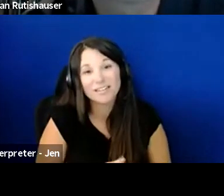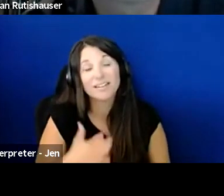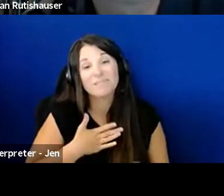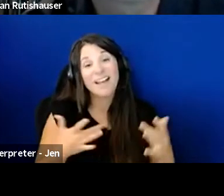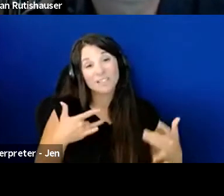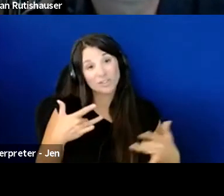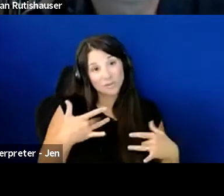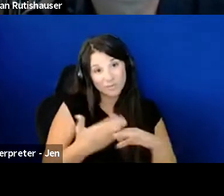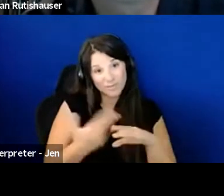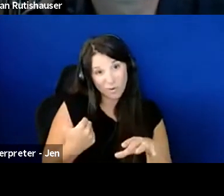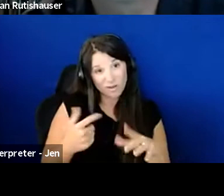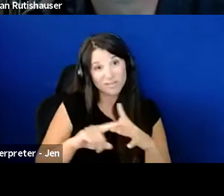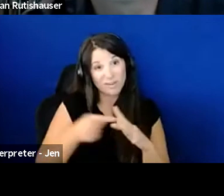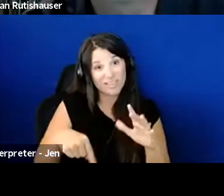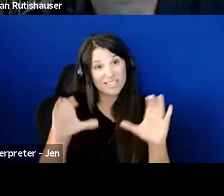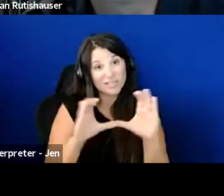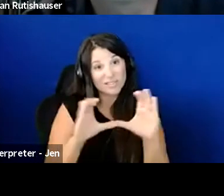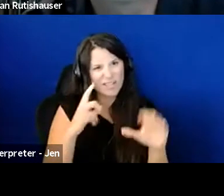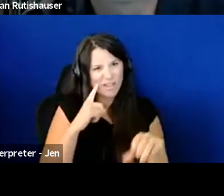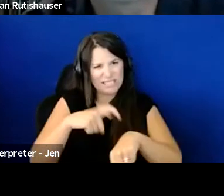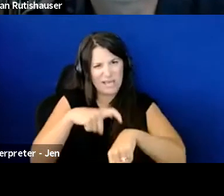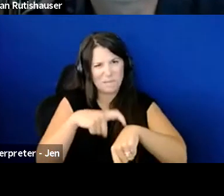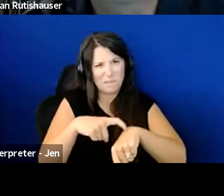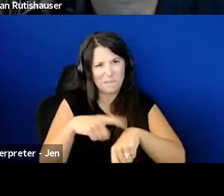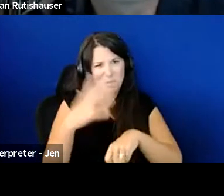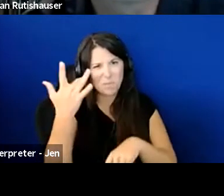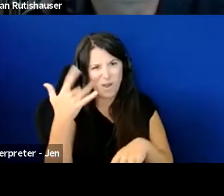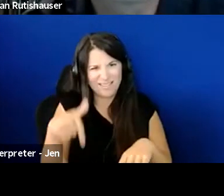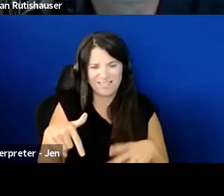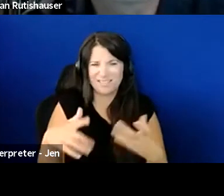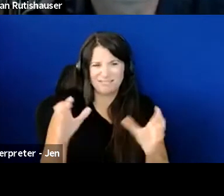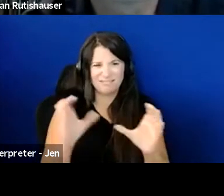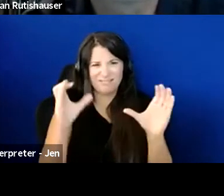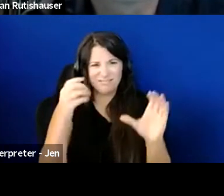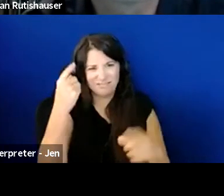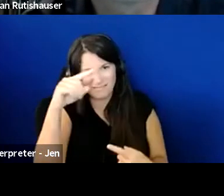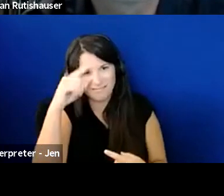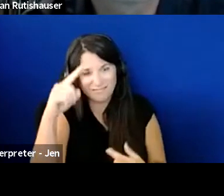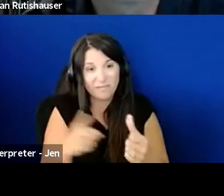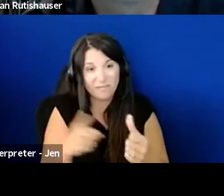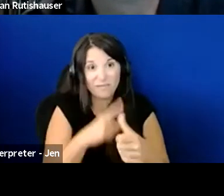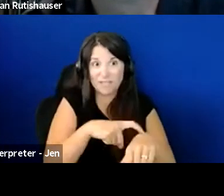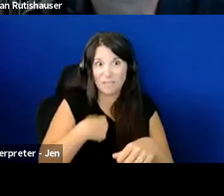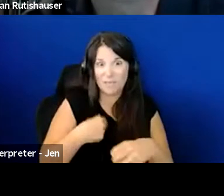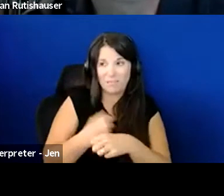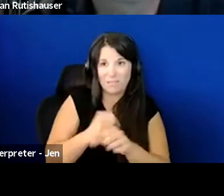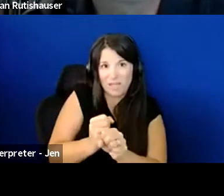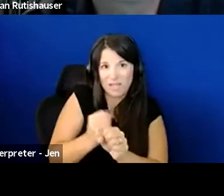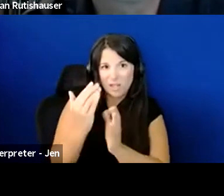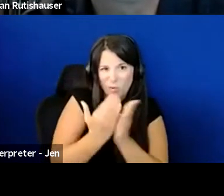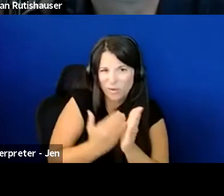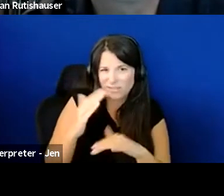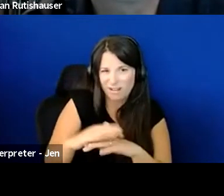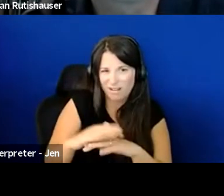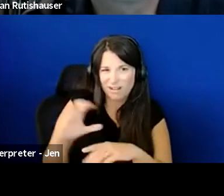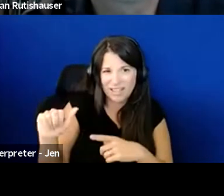time, because while you're taking the DE certification, I was creating first time my courses on Canvas, and I was like, I'm not going to have time to